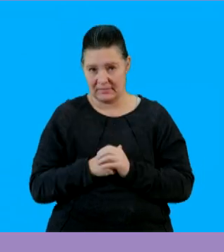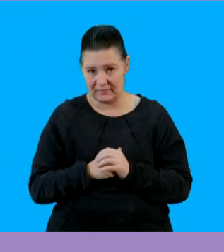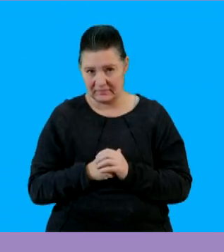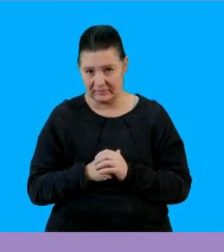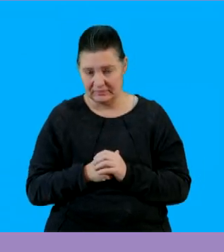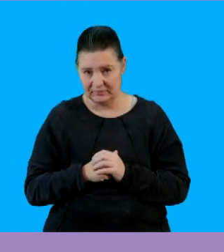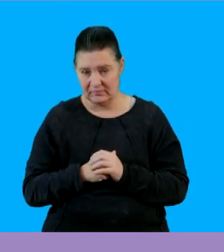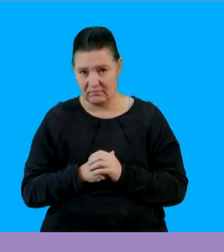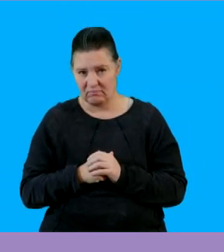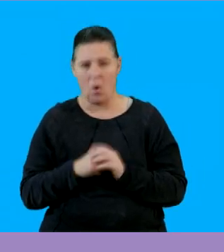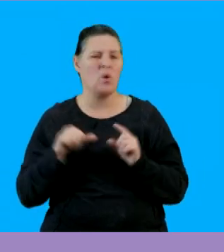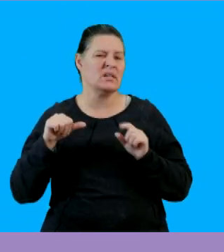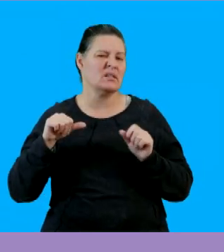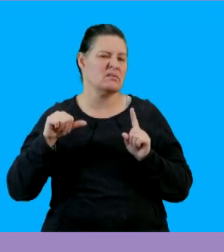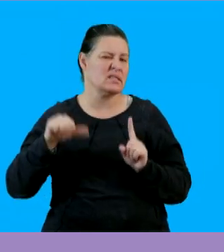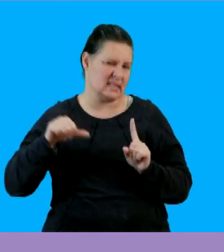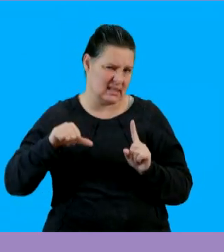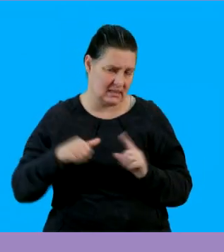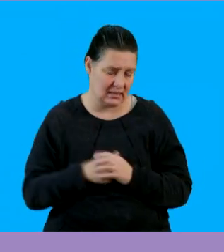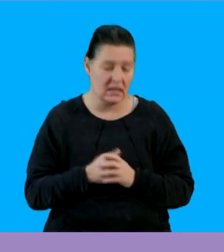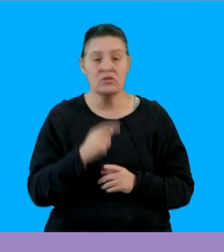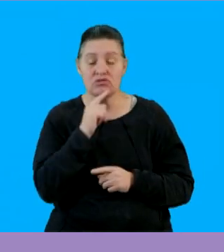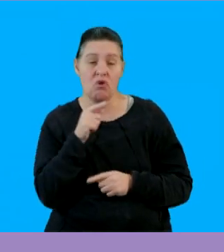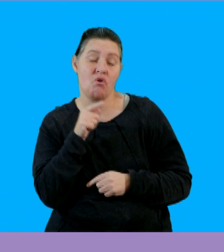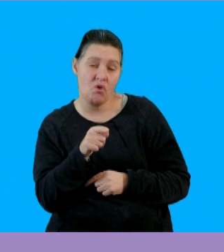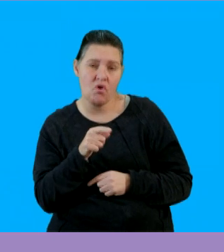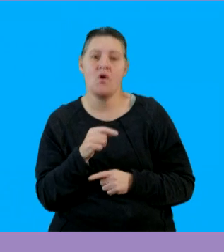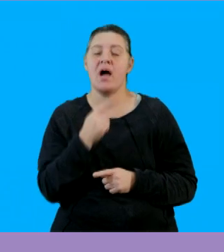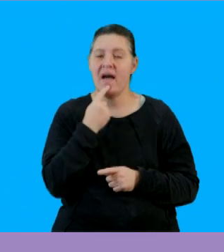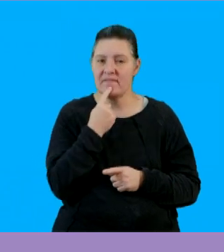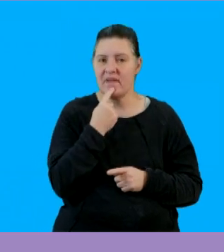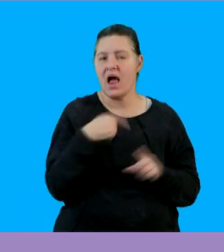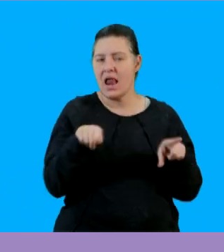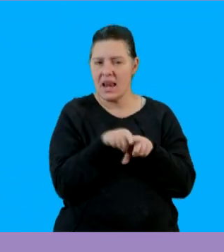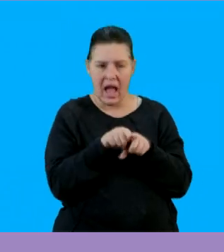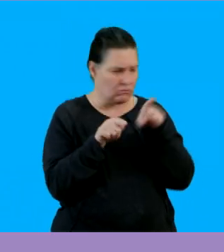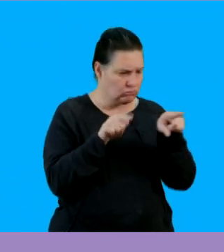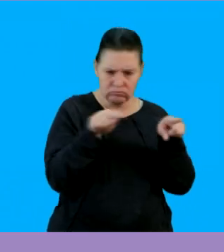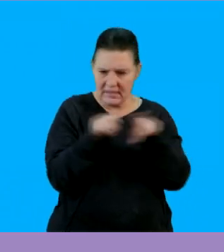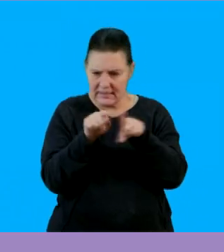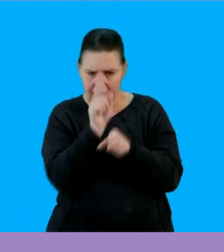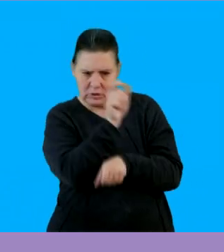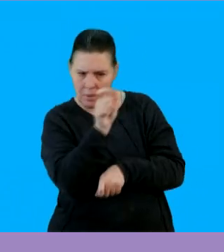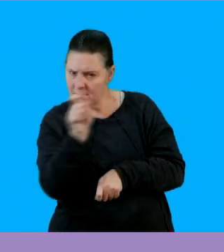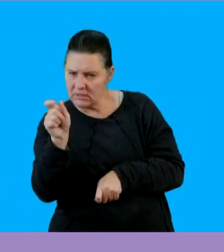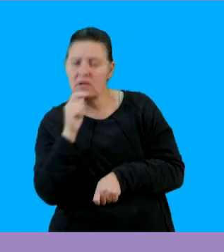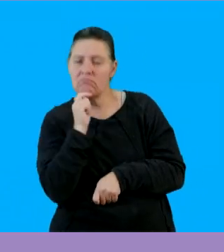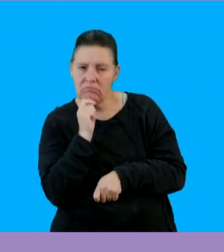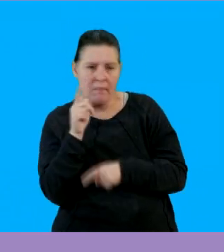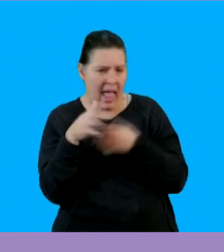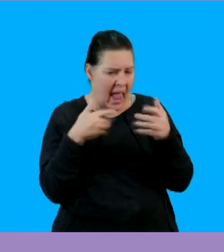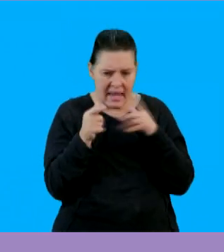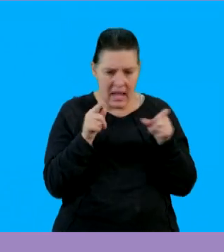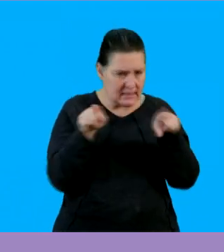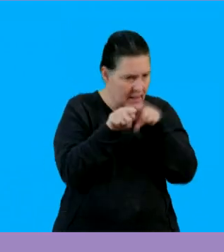is 16. Now we need to simplify this further, and that is by looking for the like terms. The like terms, if